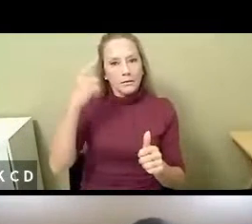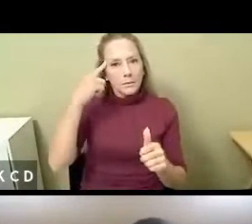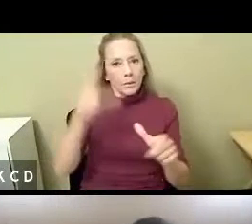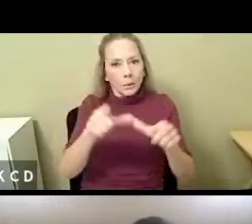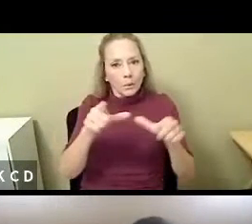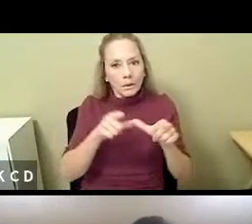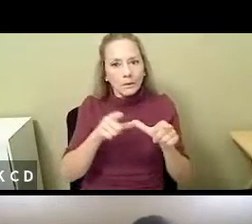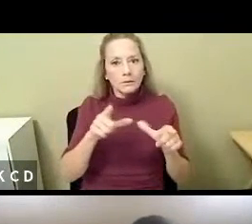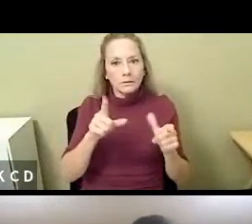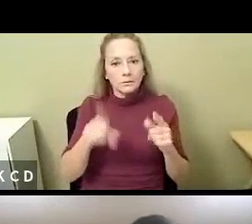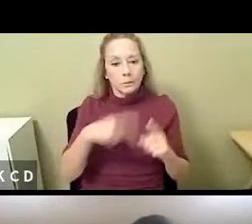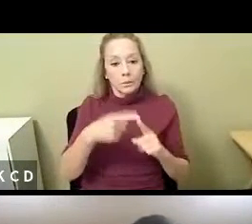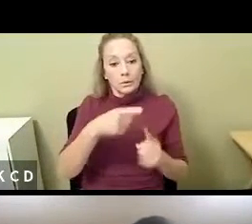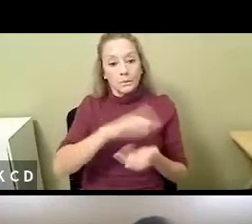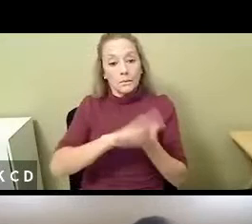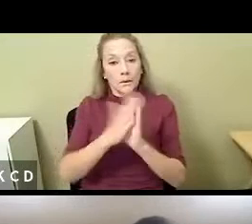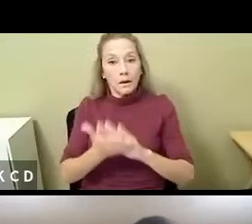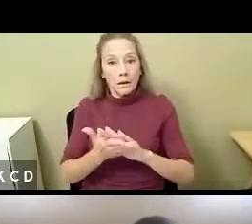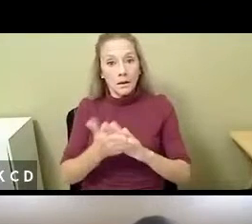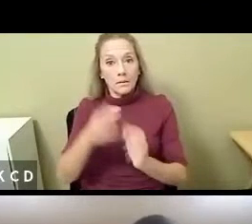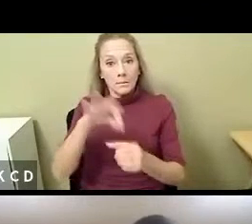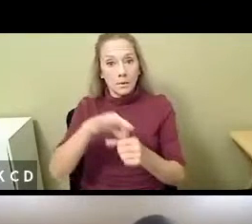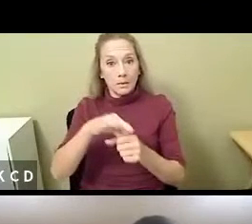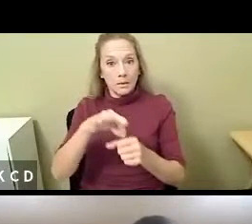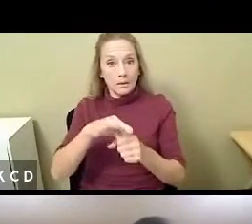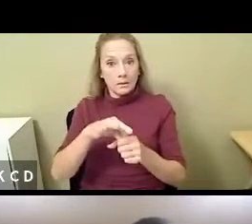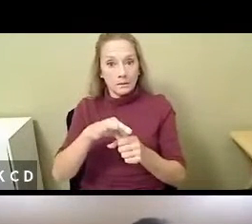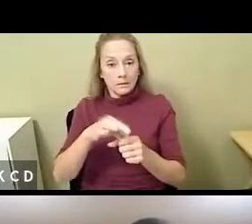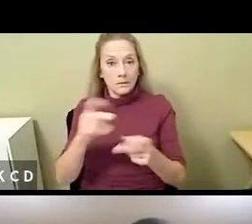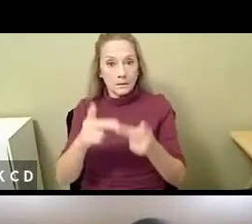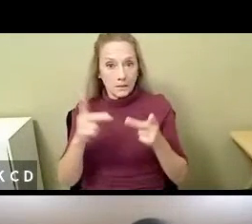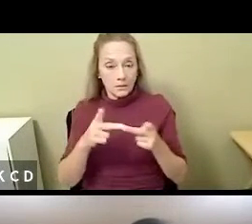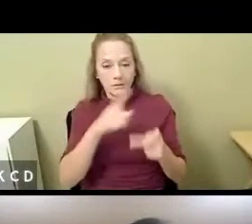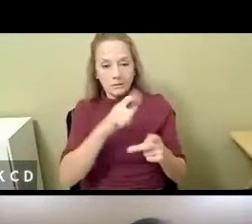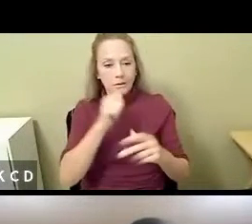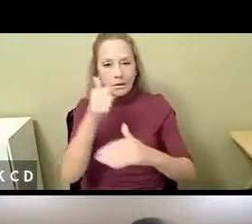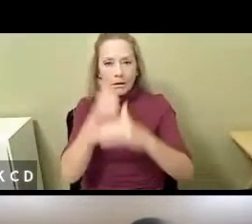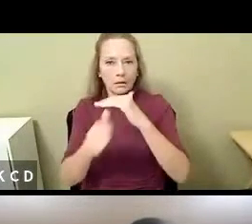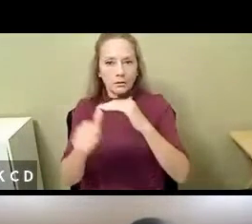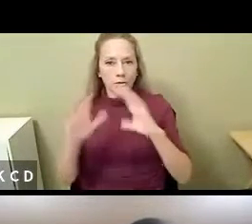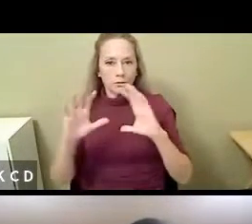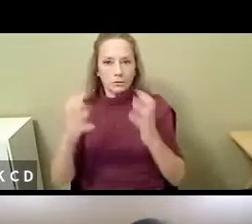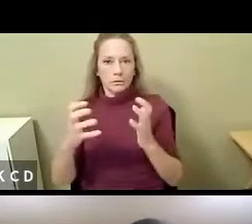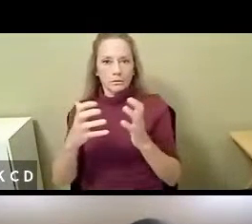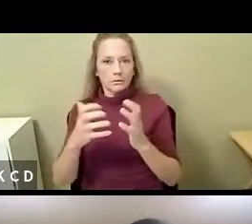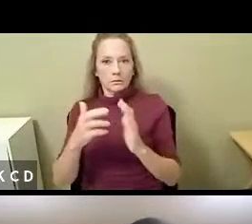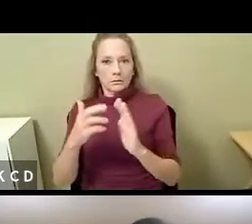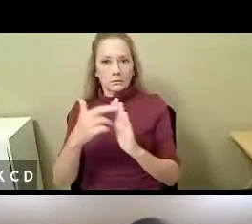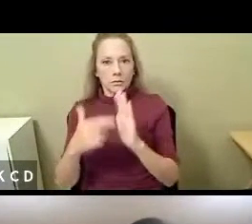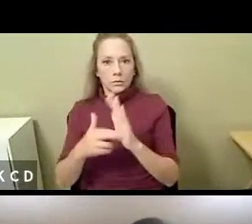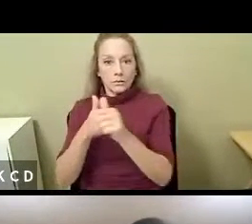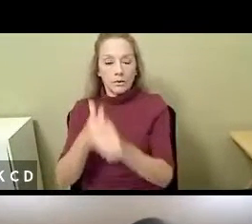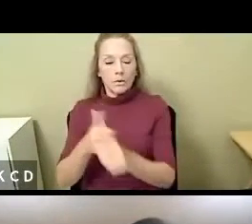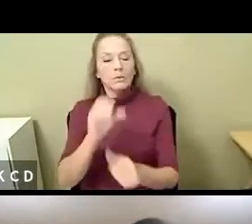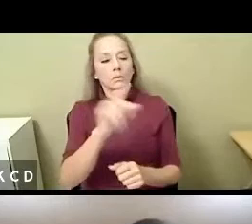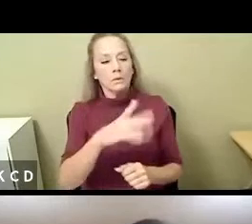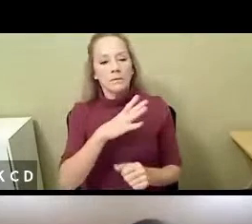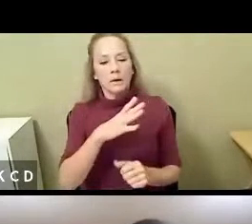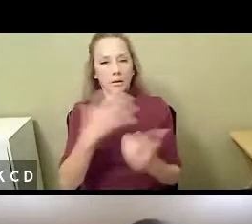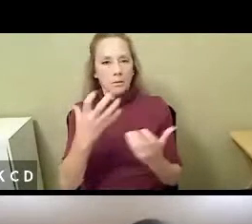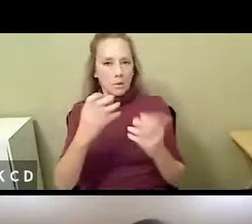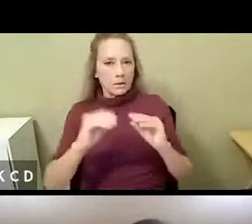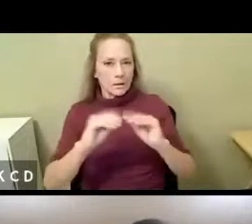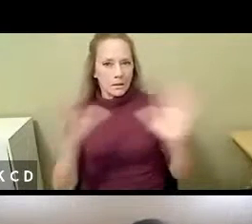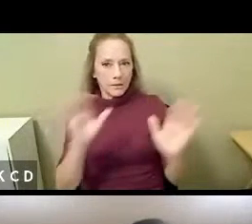polling station. So they don't fall under the okay. And that's what I thought. I just wanted to clarify that, so that if anyone,